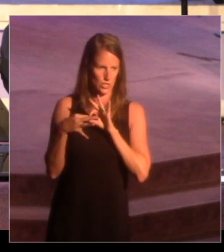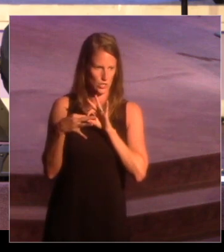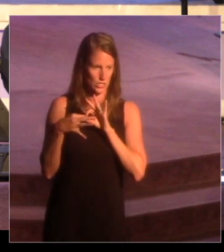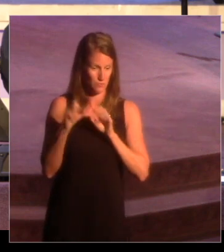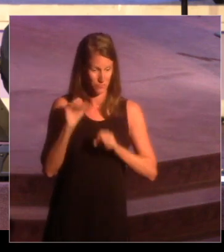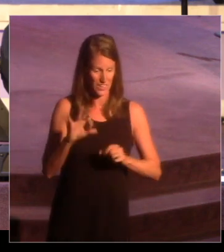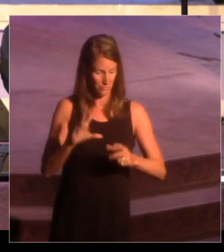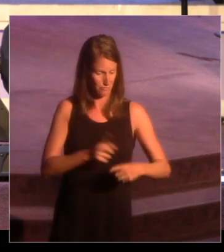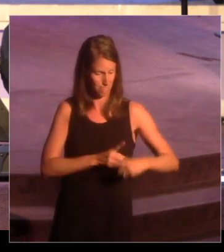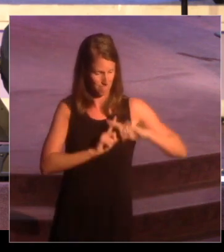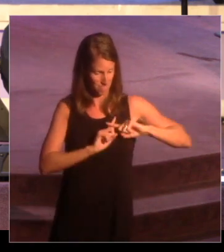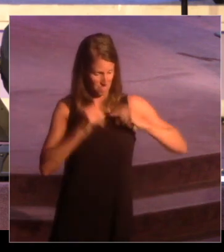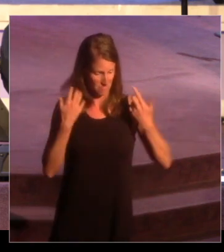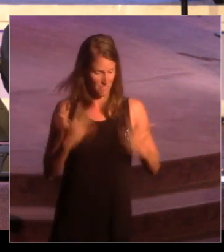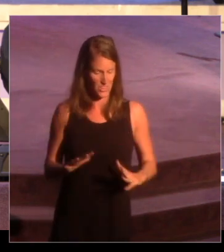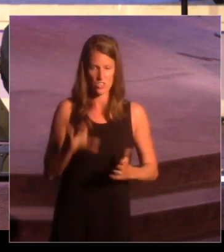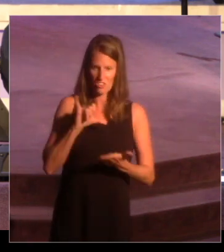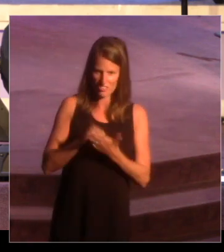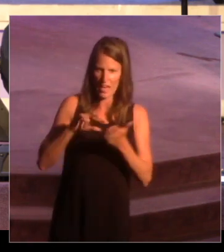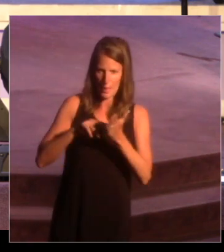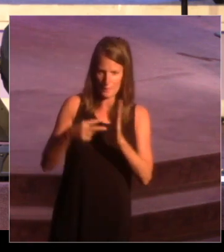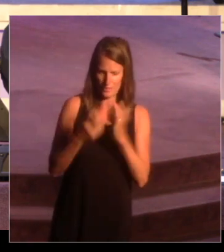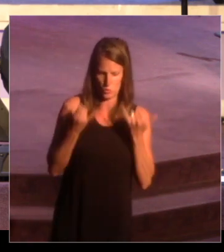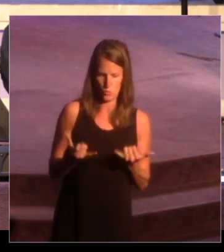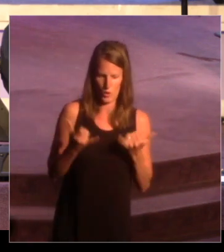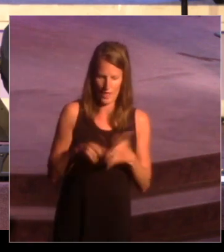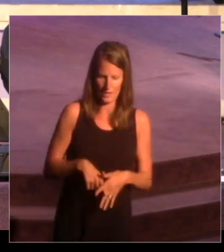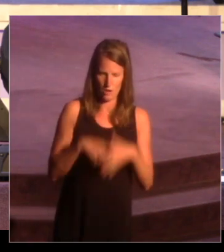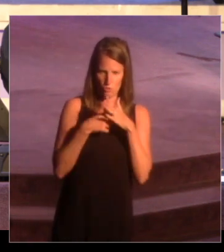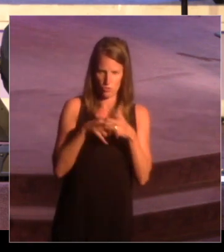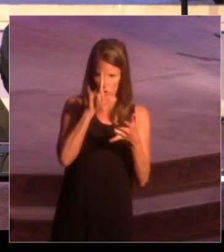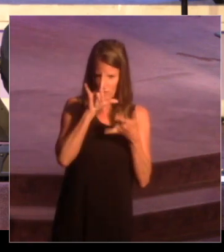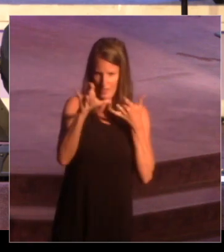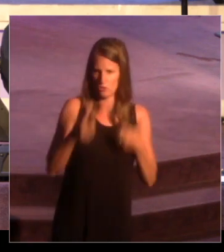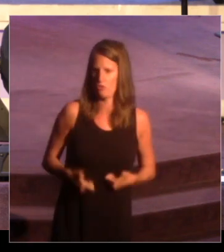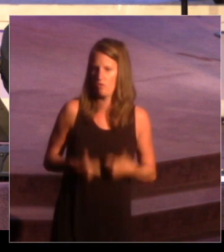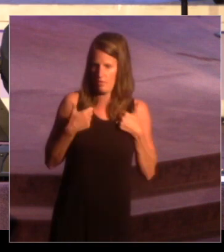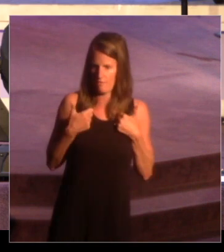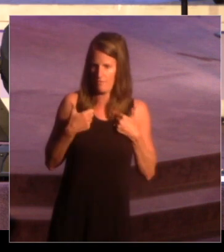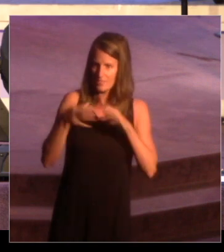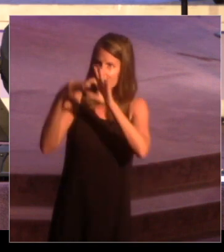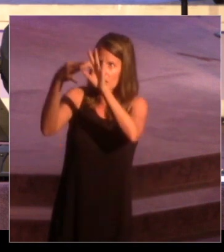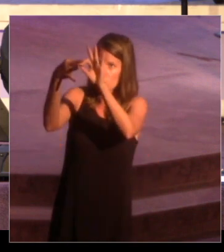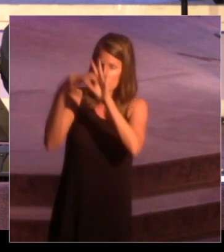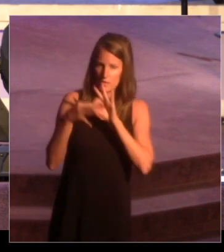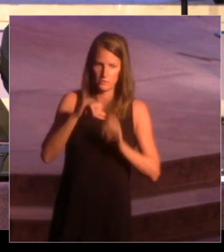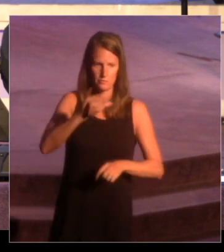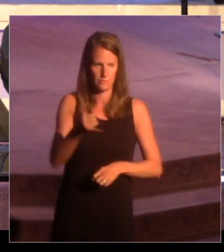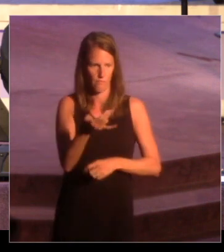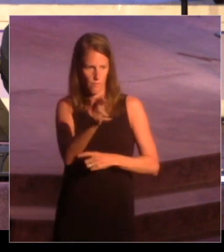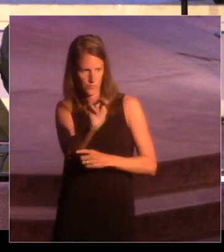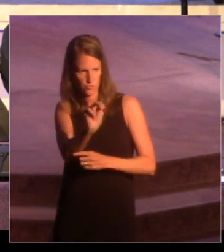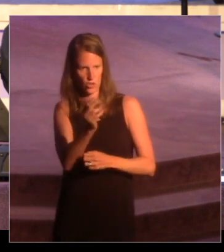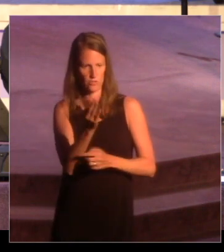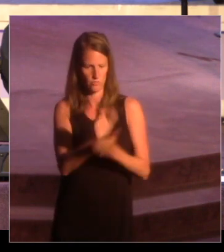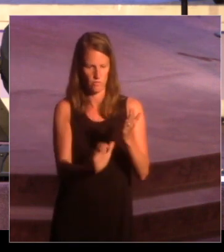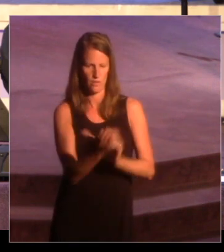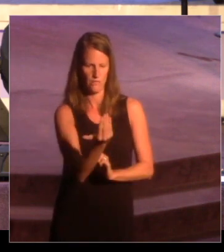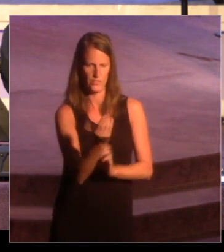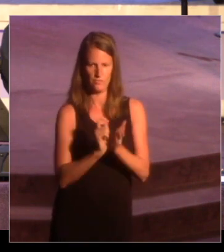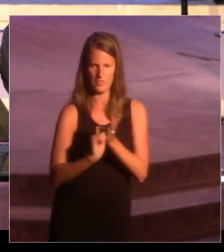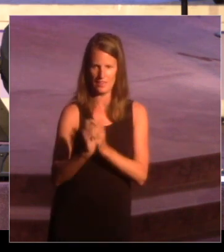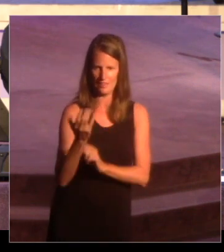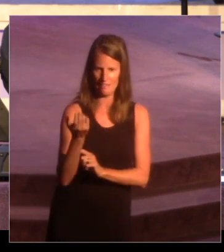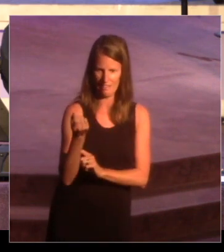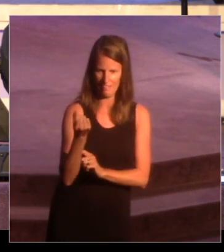presence and the power of God, starting now and continuing forever. In John 15:11, right after telling us to keep his